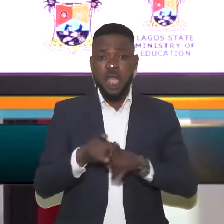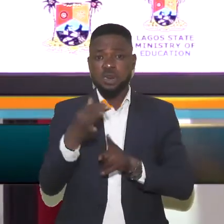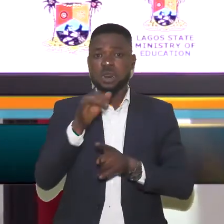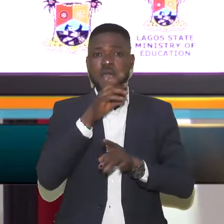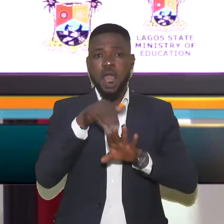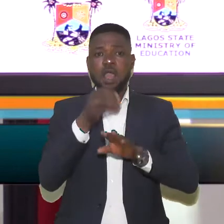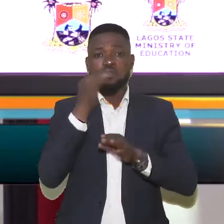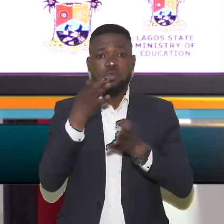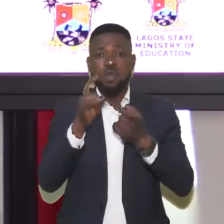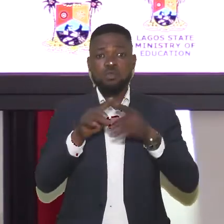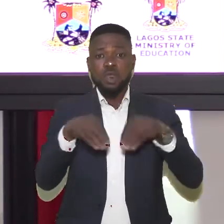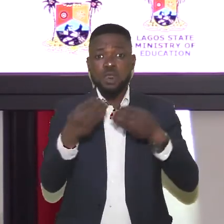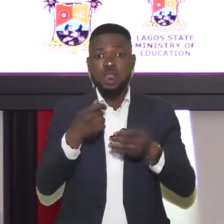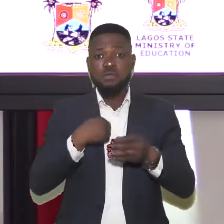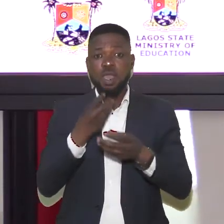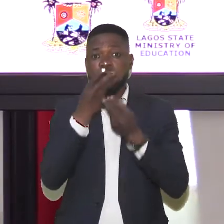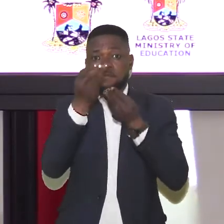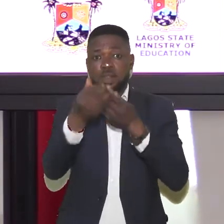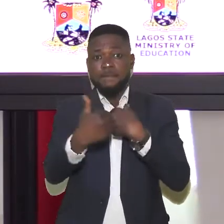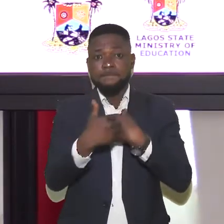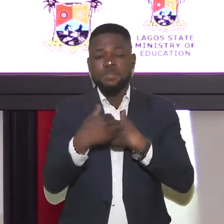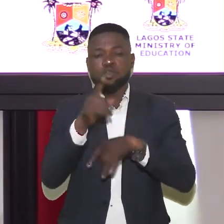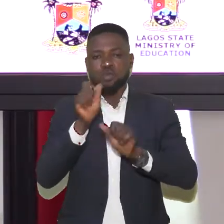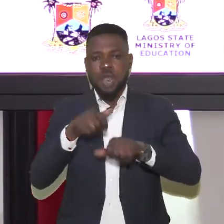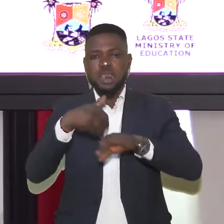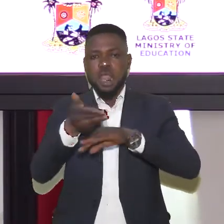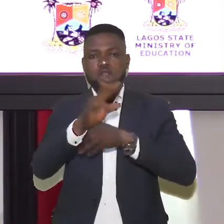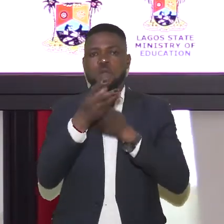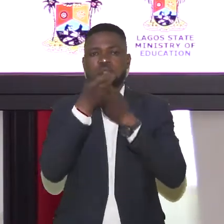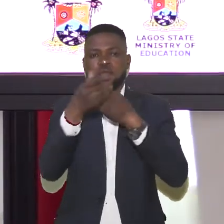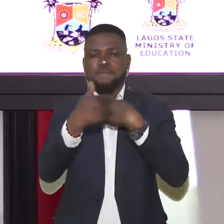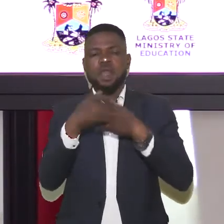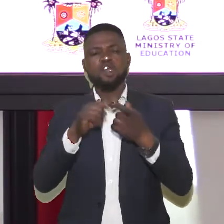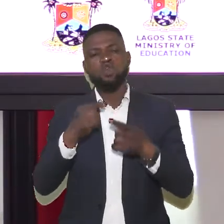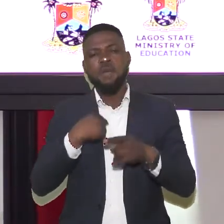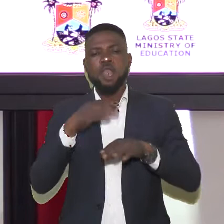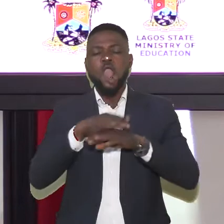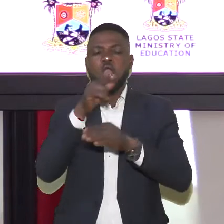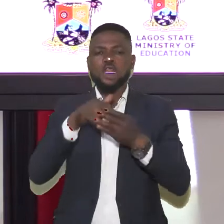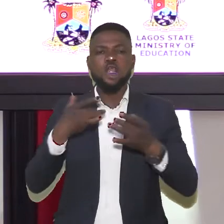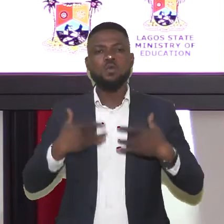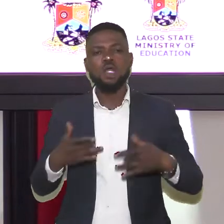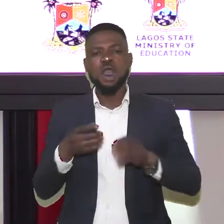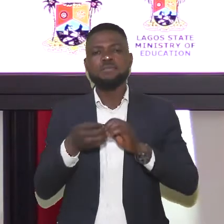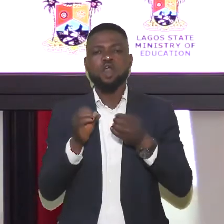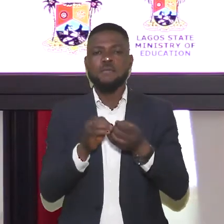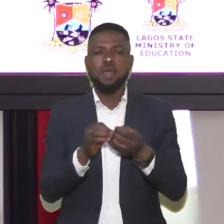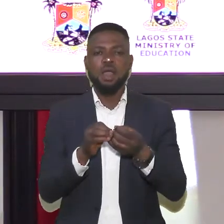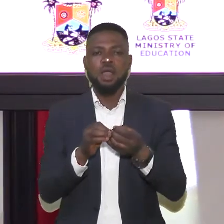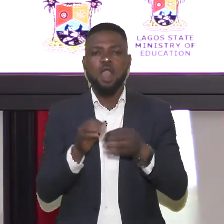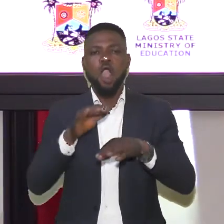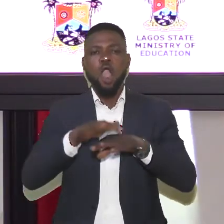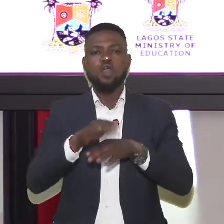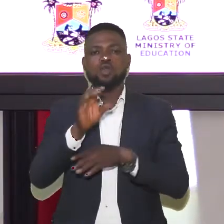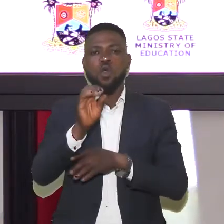you want to give me feedback? Yes, I want to hear from you. You can send in your feedbacks to me on this WhatsApp number